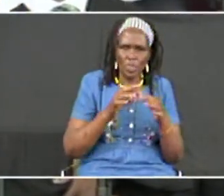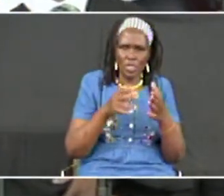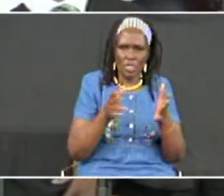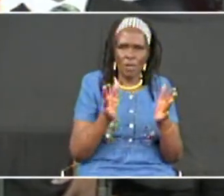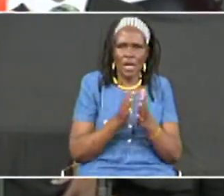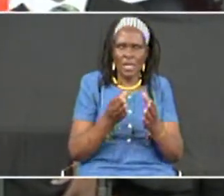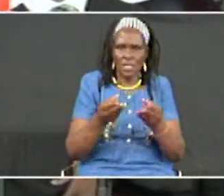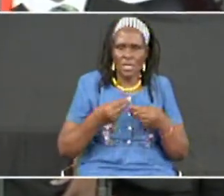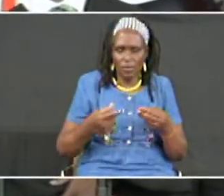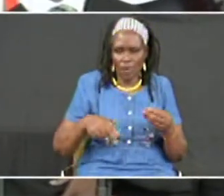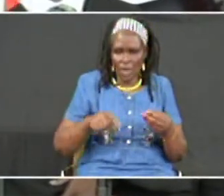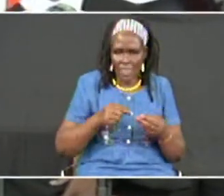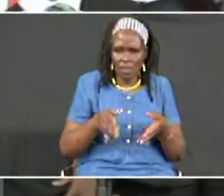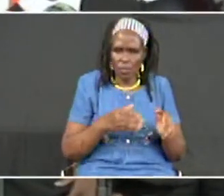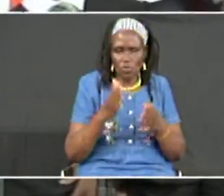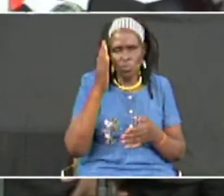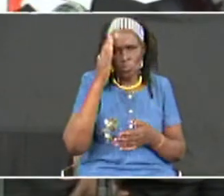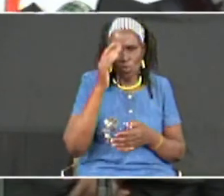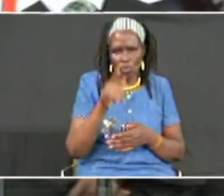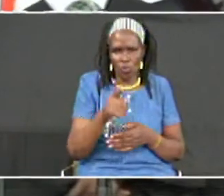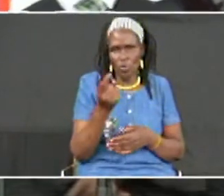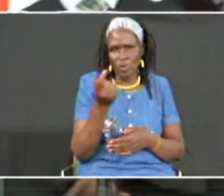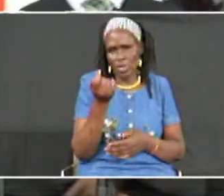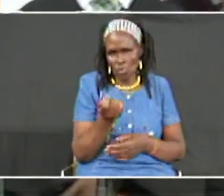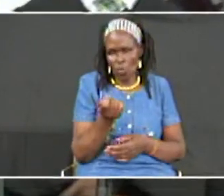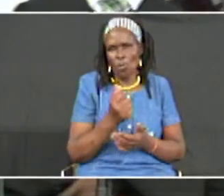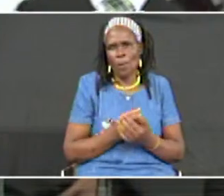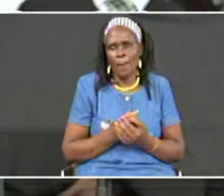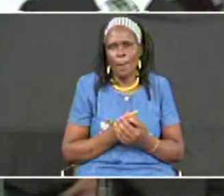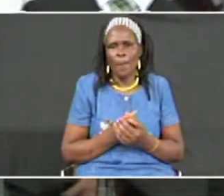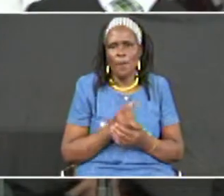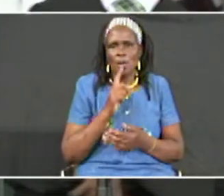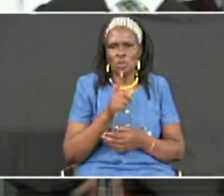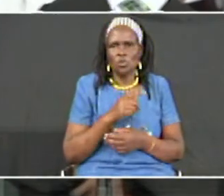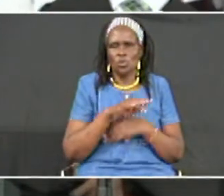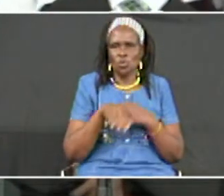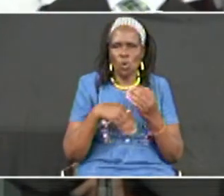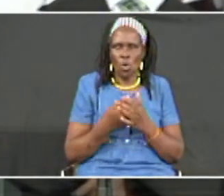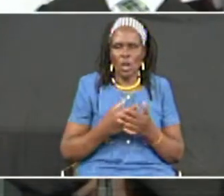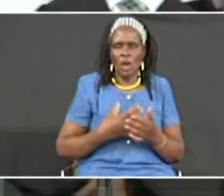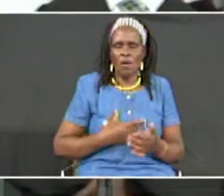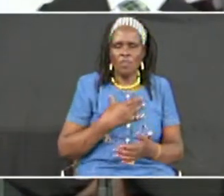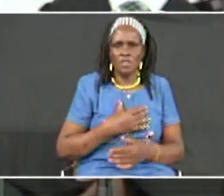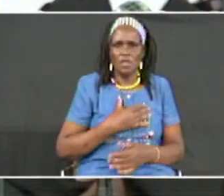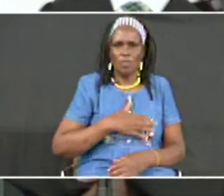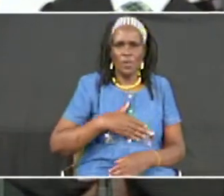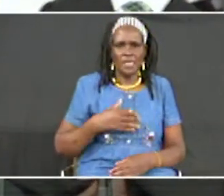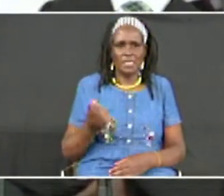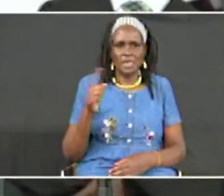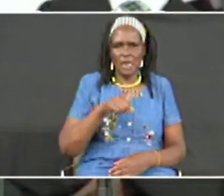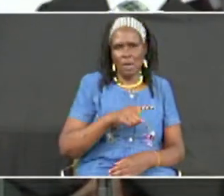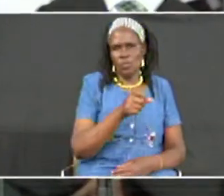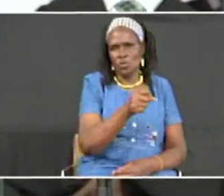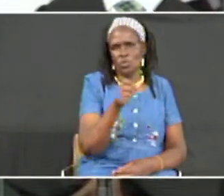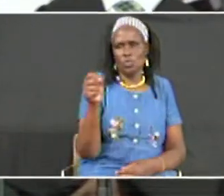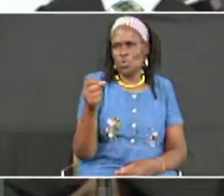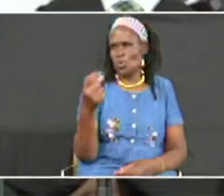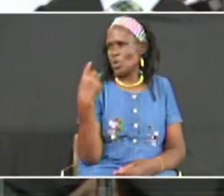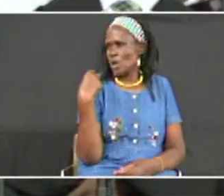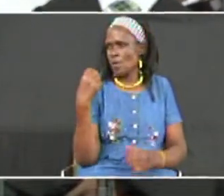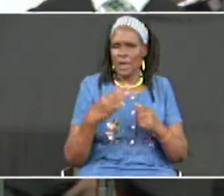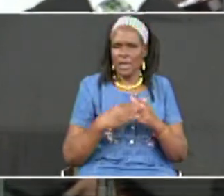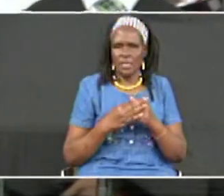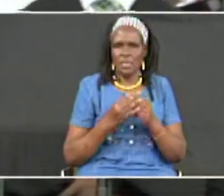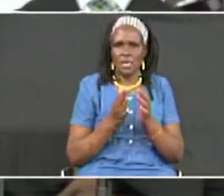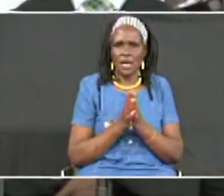an opportunity to know you a little bit more. So to all our visitors, please come to exit number 8. And I can see